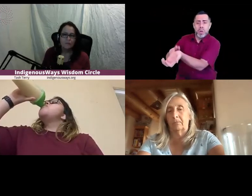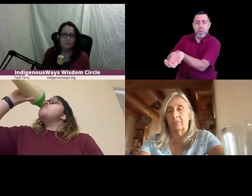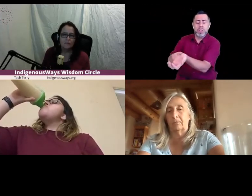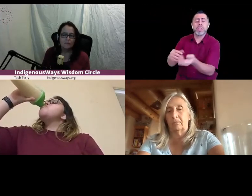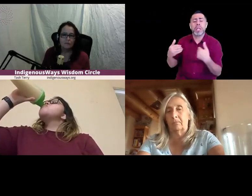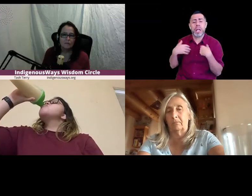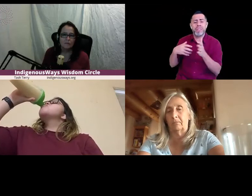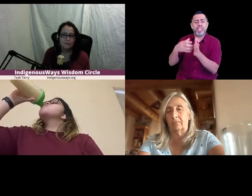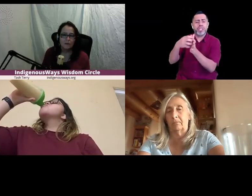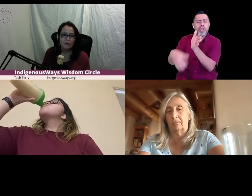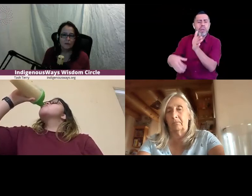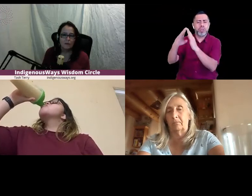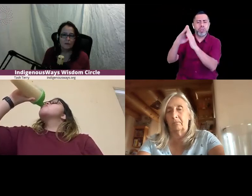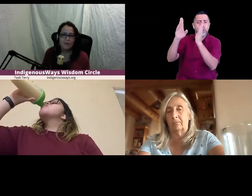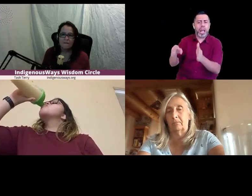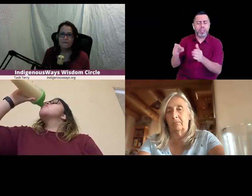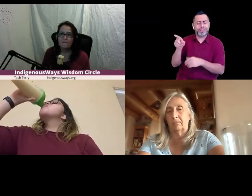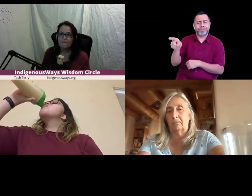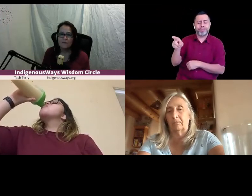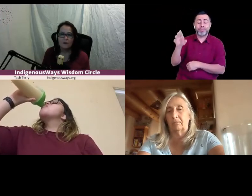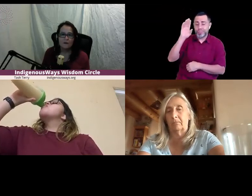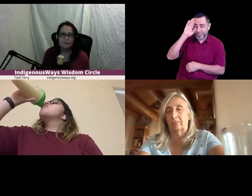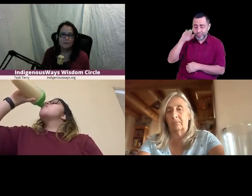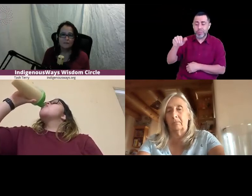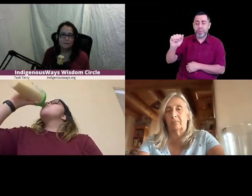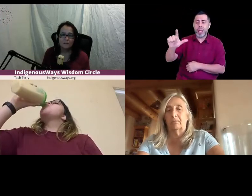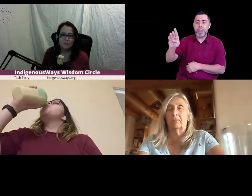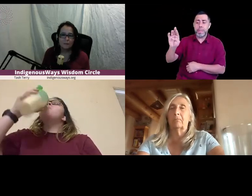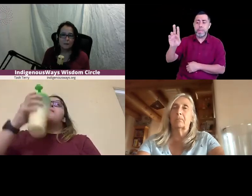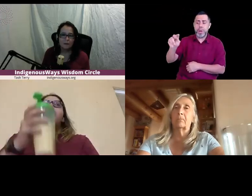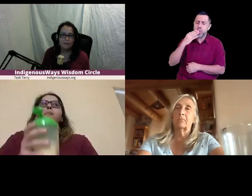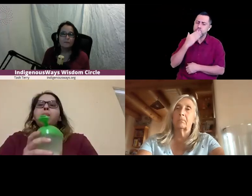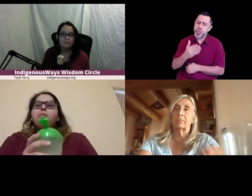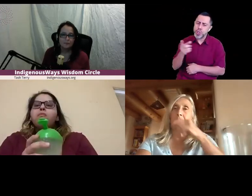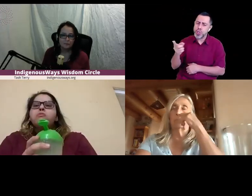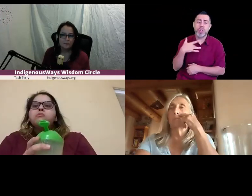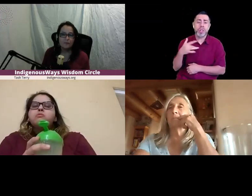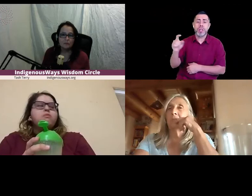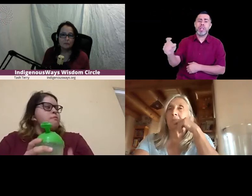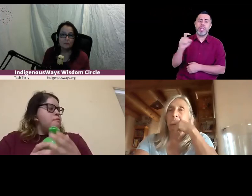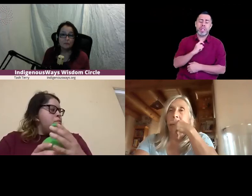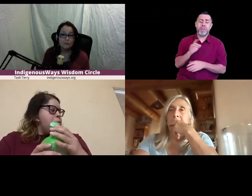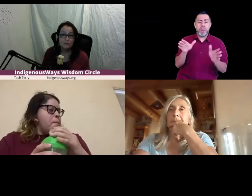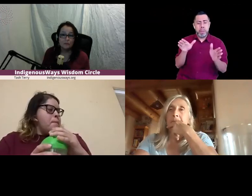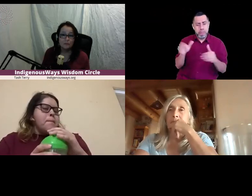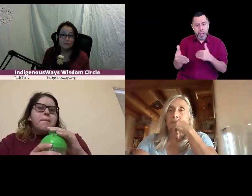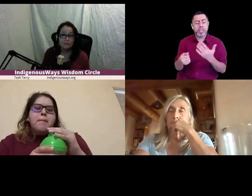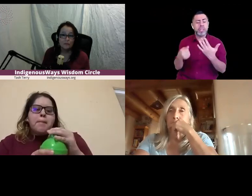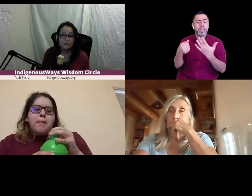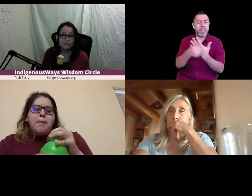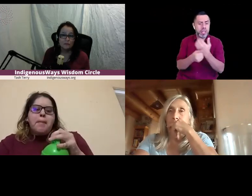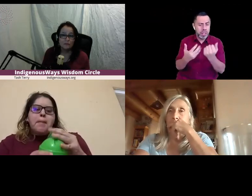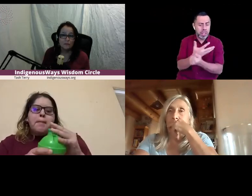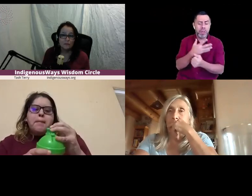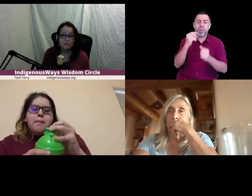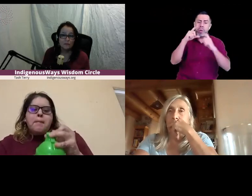sometimes, well, Albert's really good. He'll give me a box of gloves or a mask. So, but we change with every